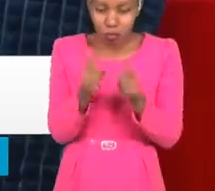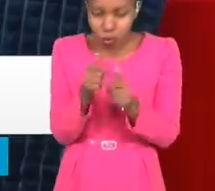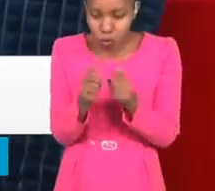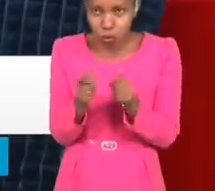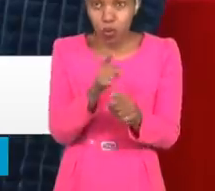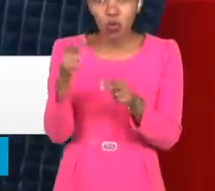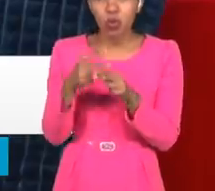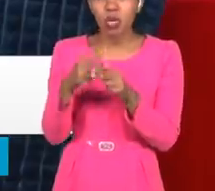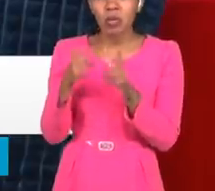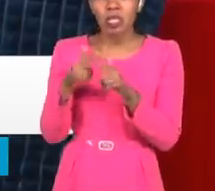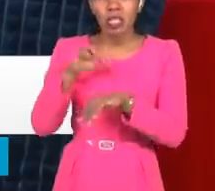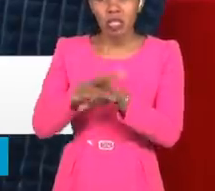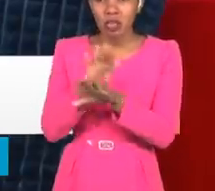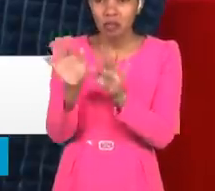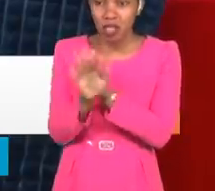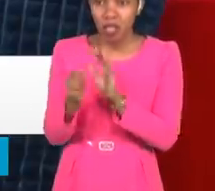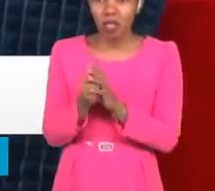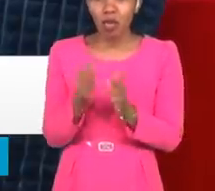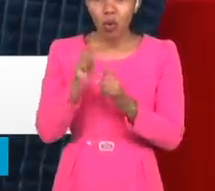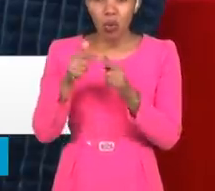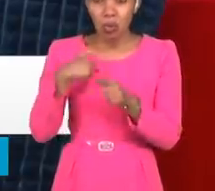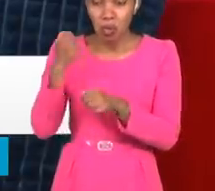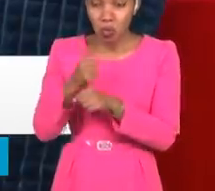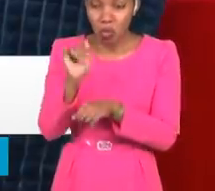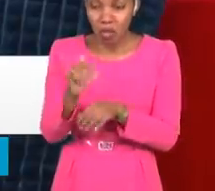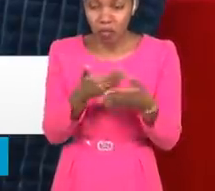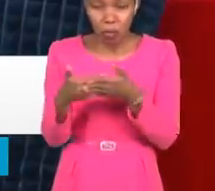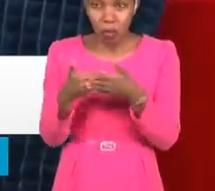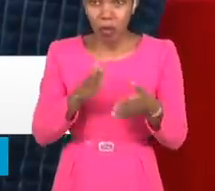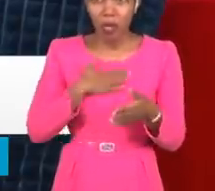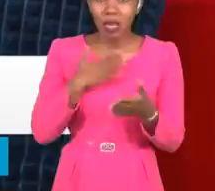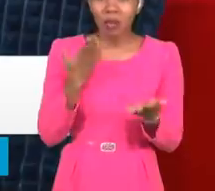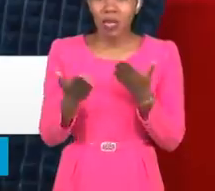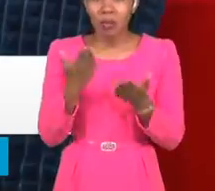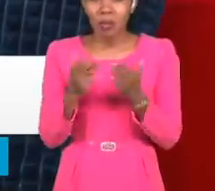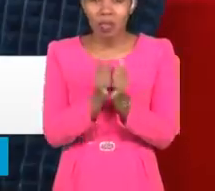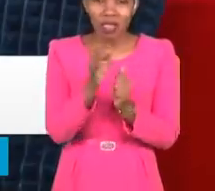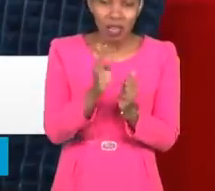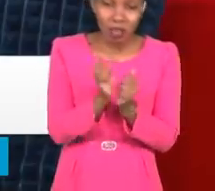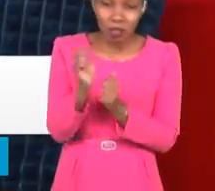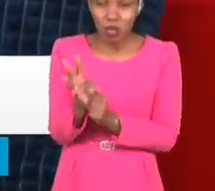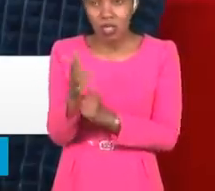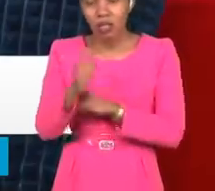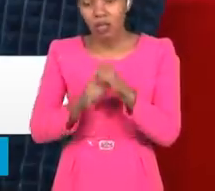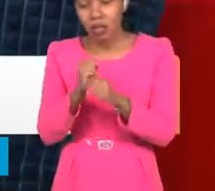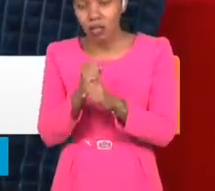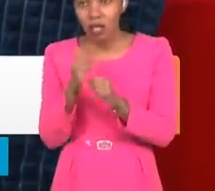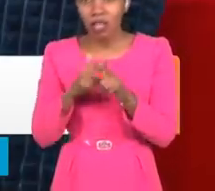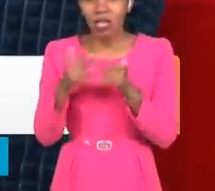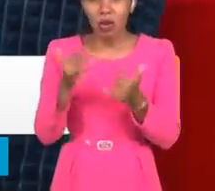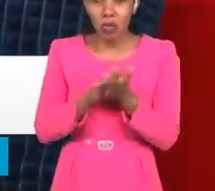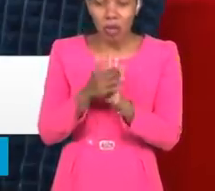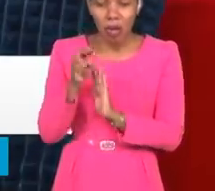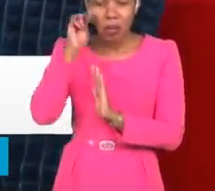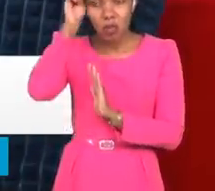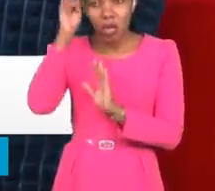And they get everything about you. It's true that. So when I've been doing that to my child for the last maybe 13, 14 years, mm-hmm. and now they're of age,